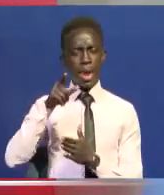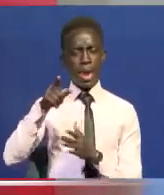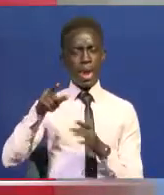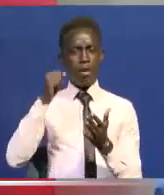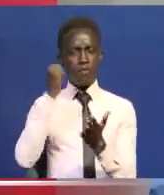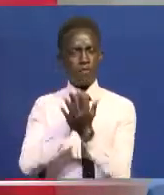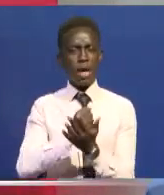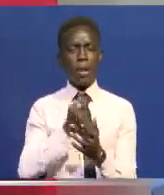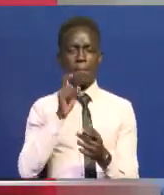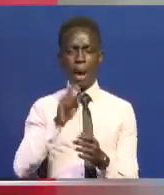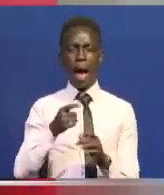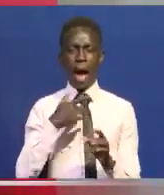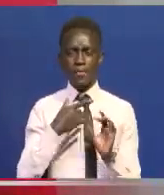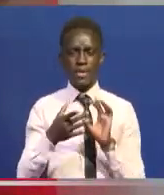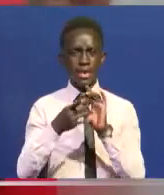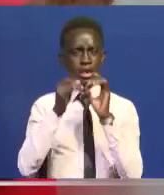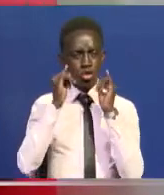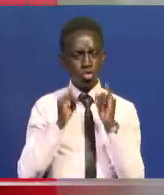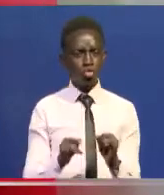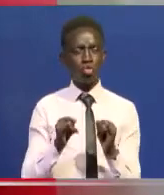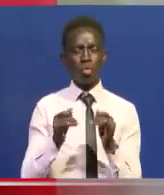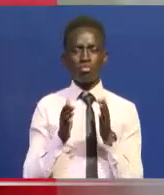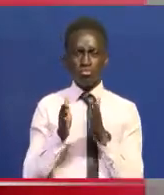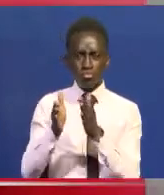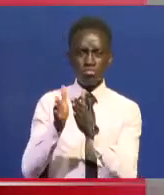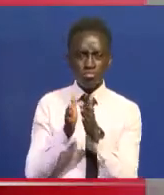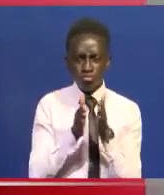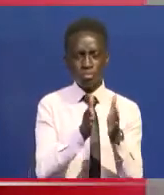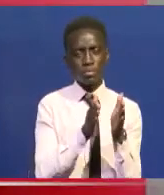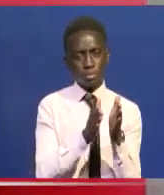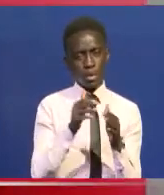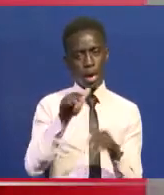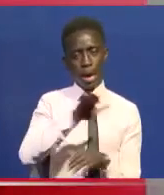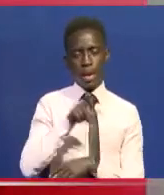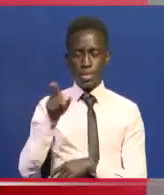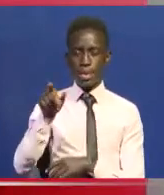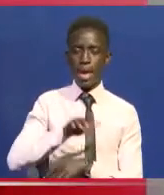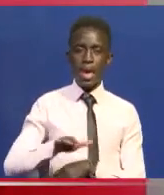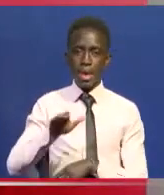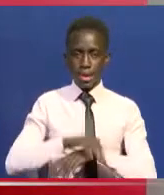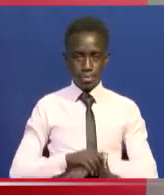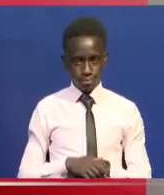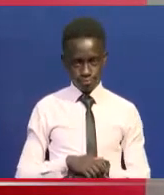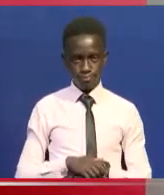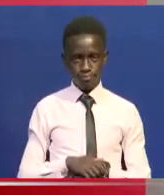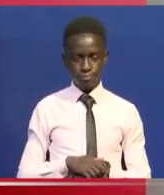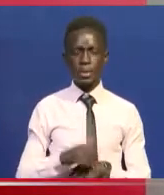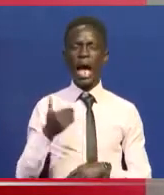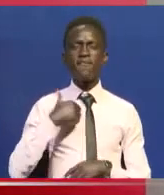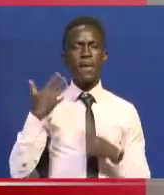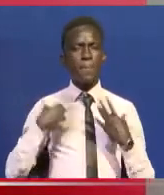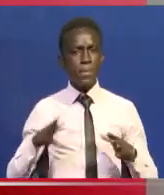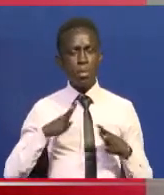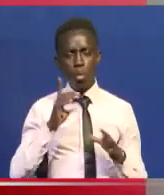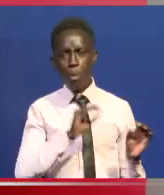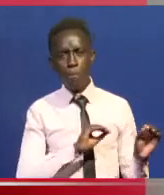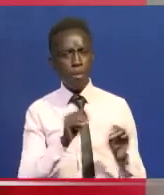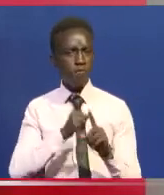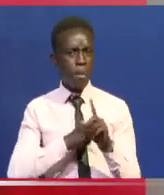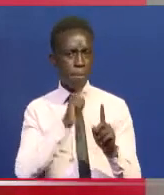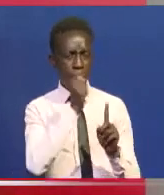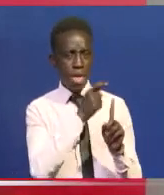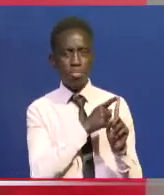the new terminal, which will be actually sitting around this area. So we have people who move from Kenya to